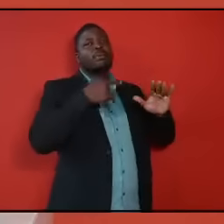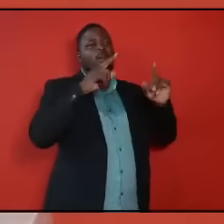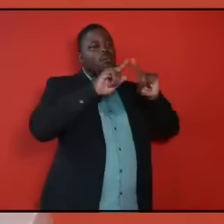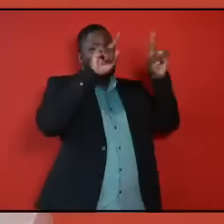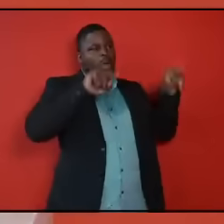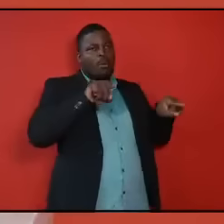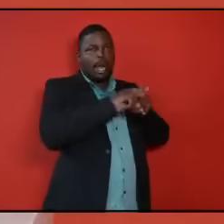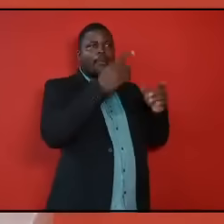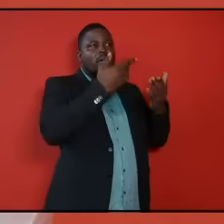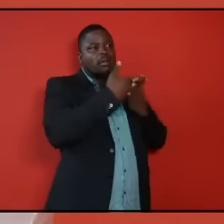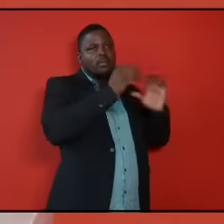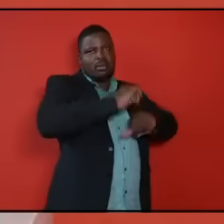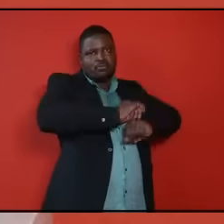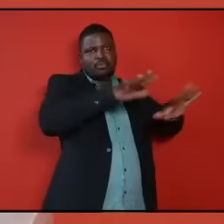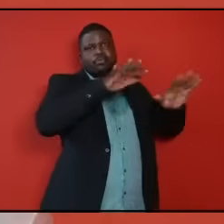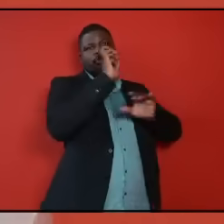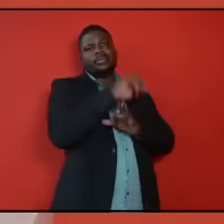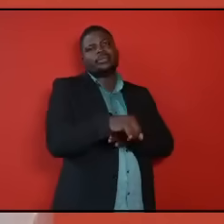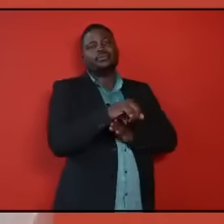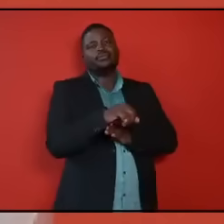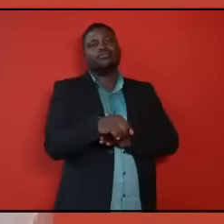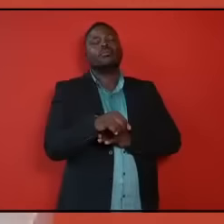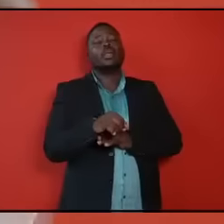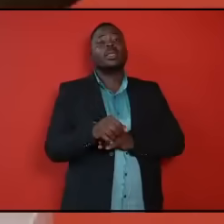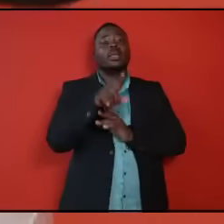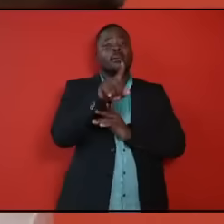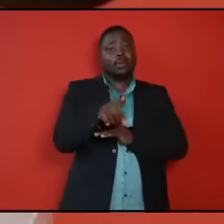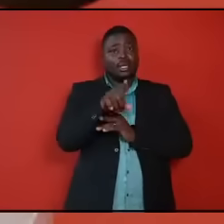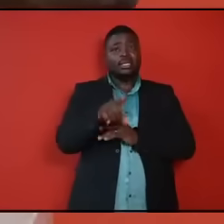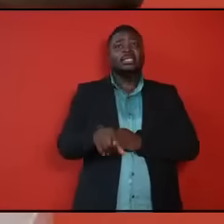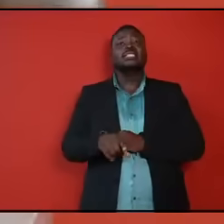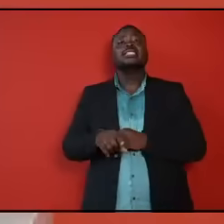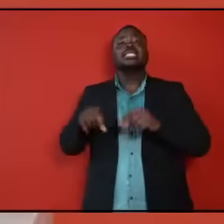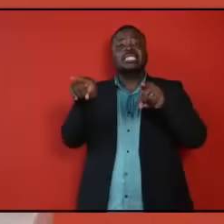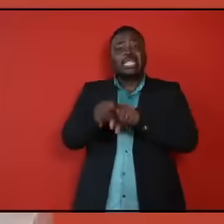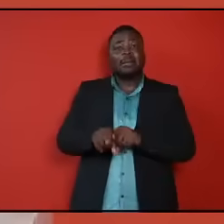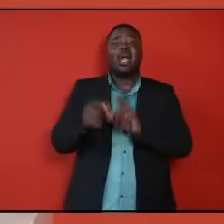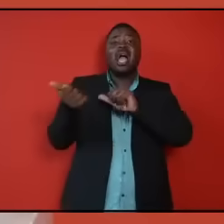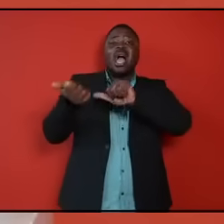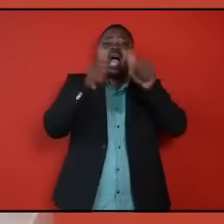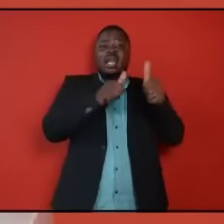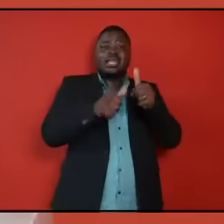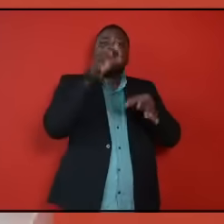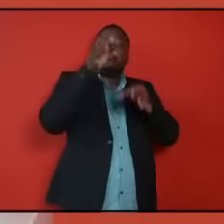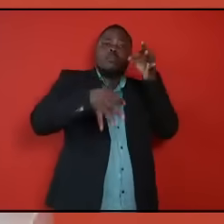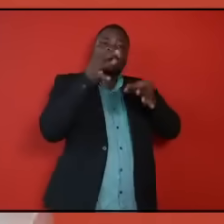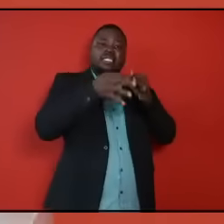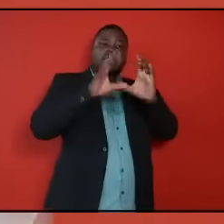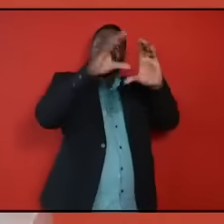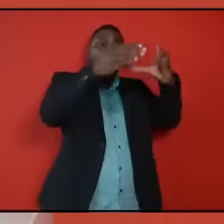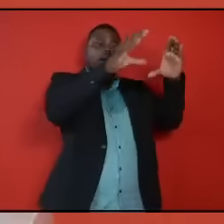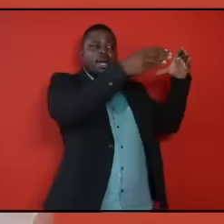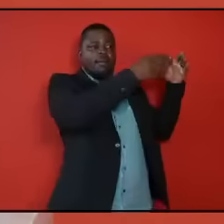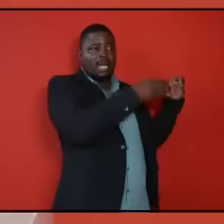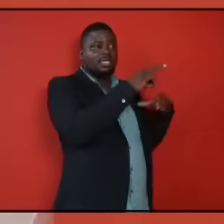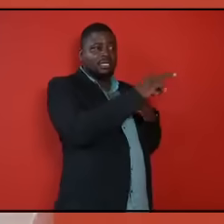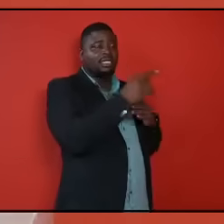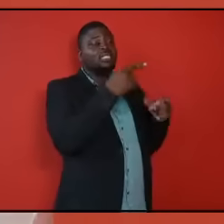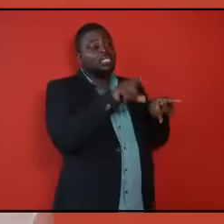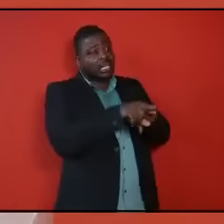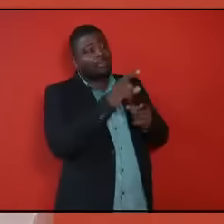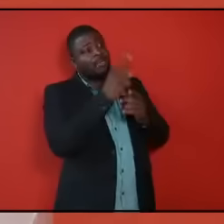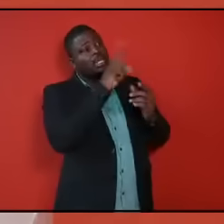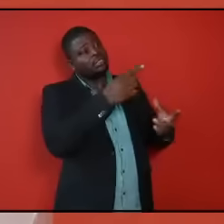And then go to any political party to tell you from their own coffers how many houses did they build from their own coffers.